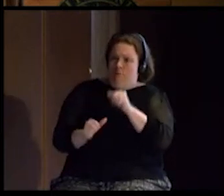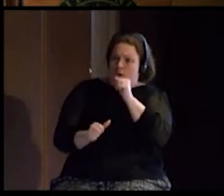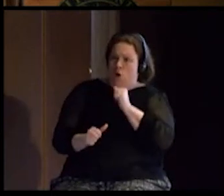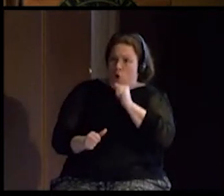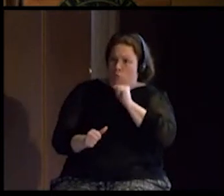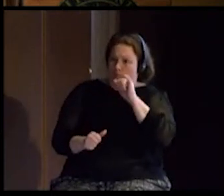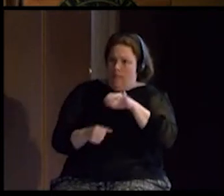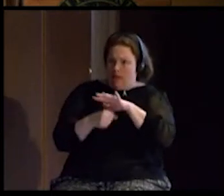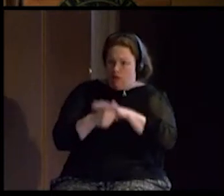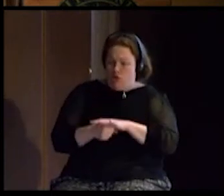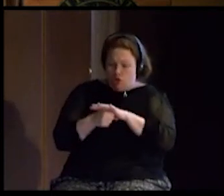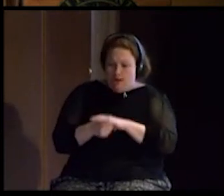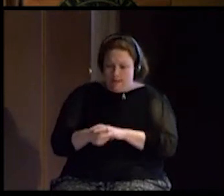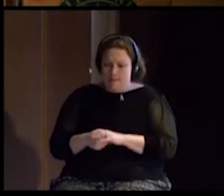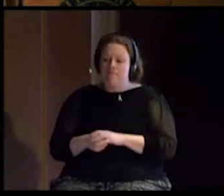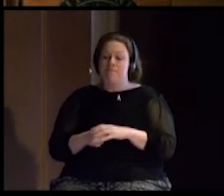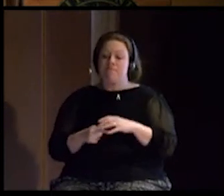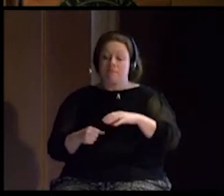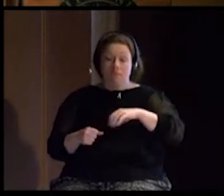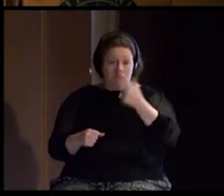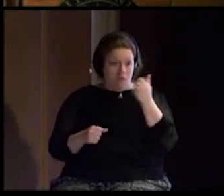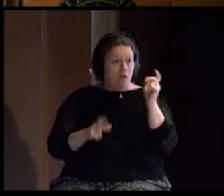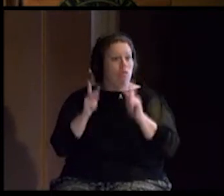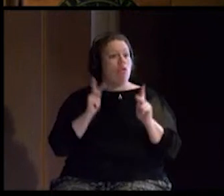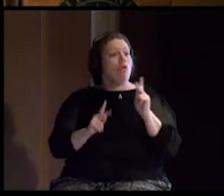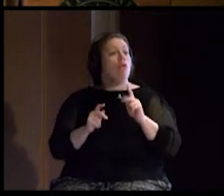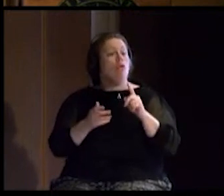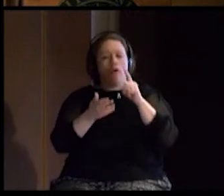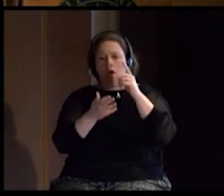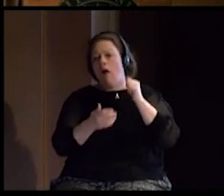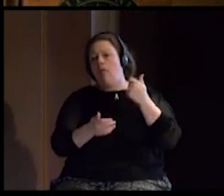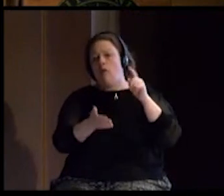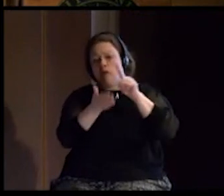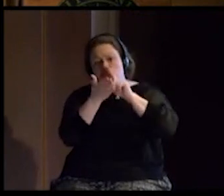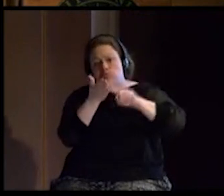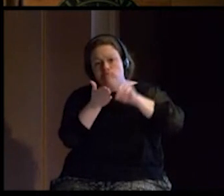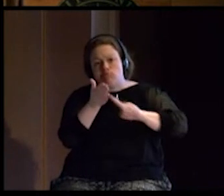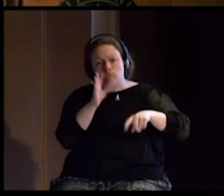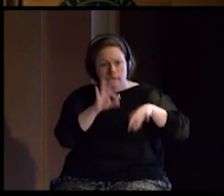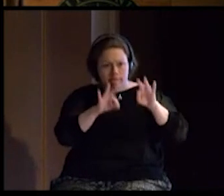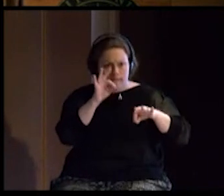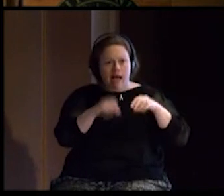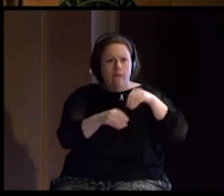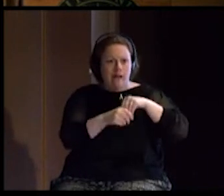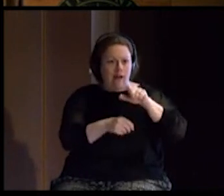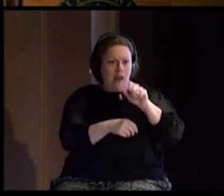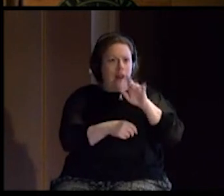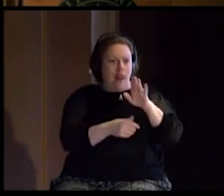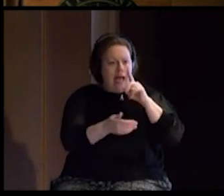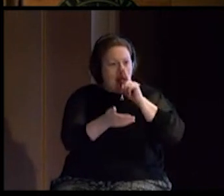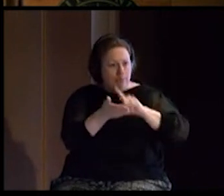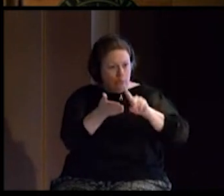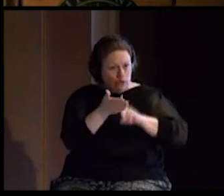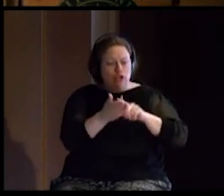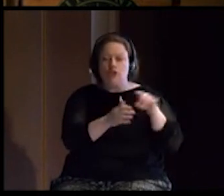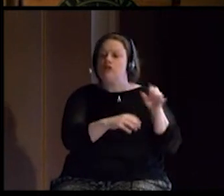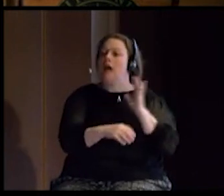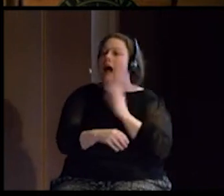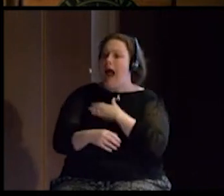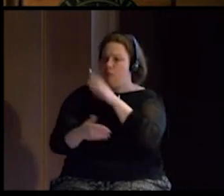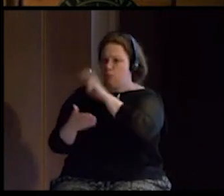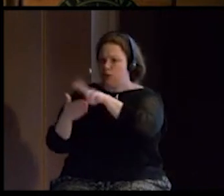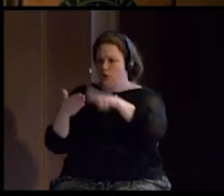field are consistent with what others have found in their studies in the lab. In addition